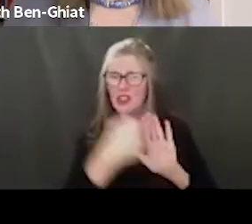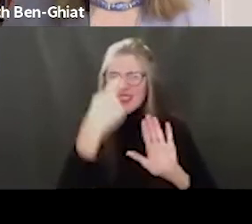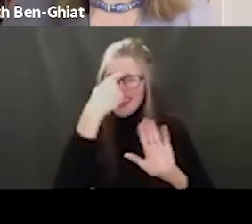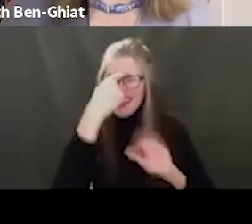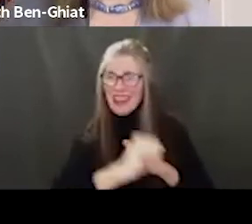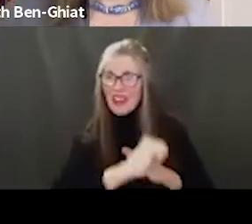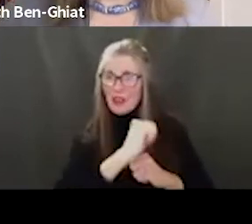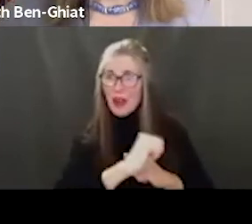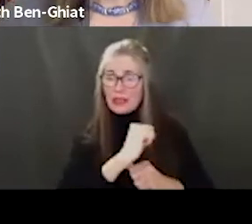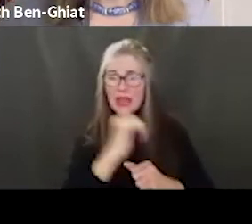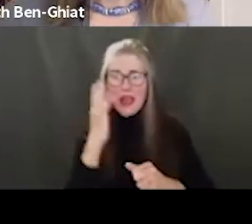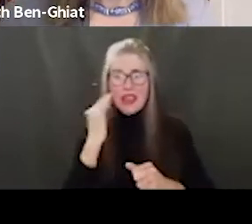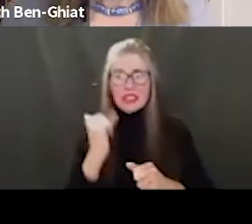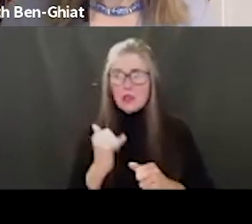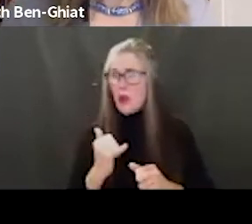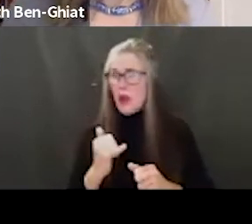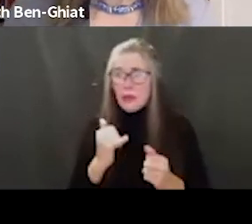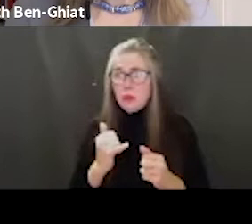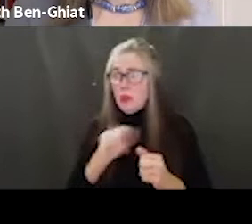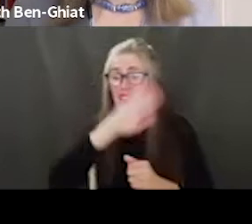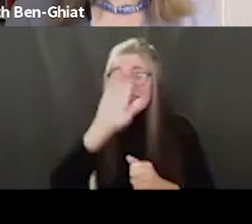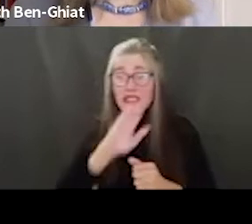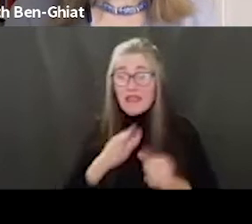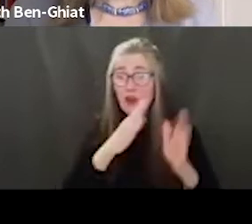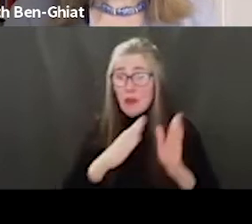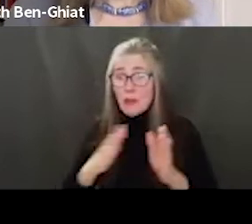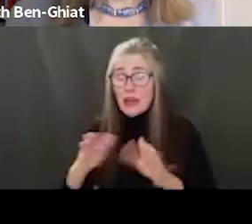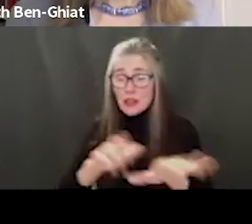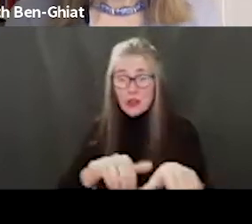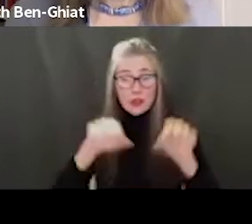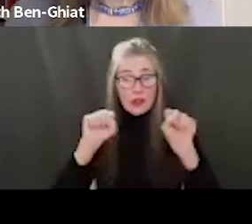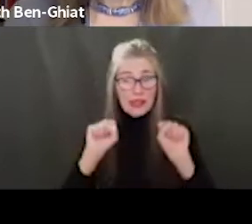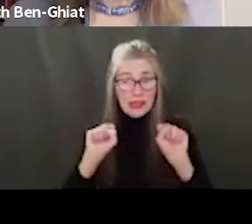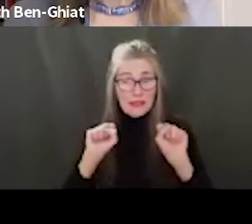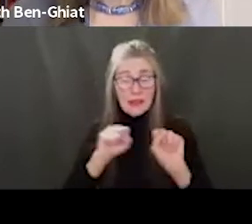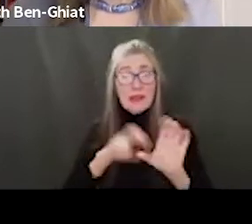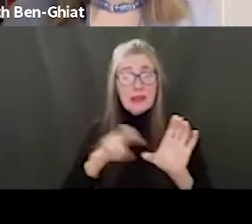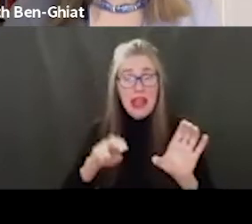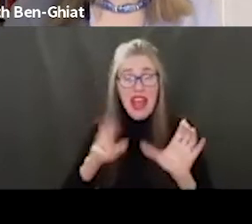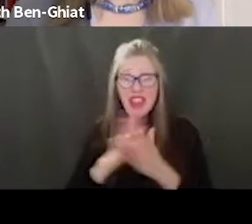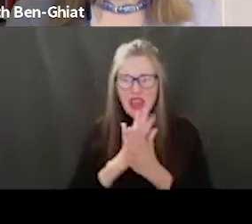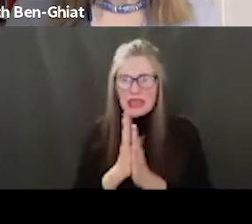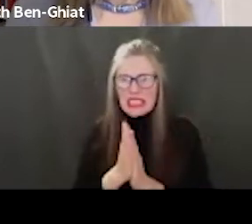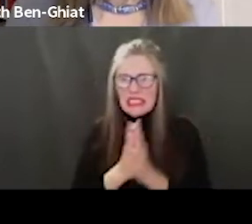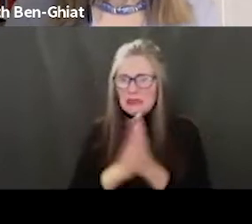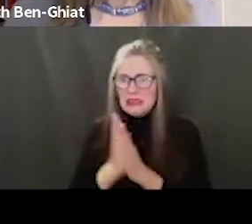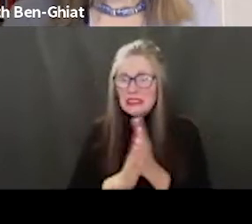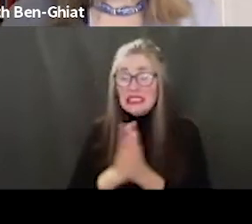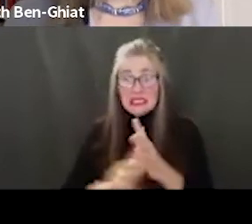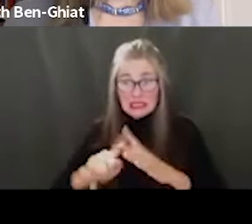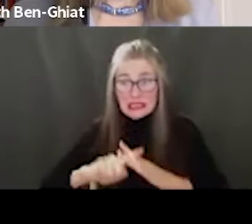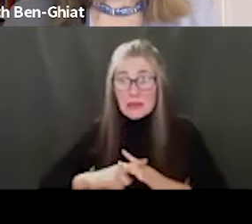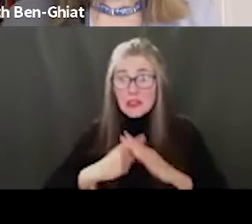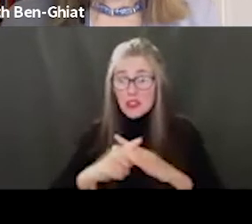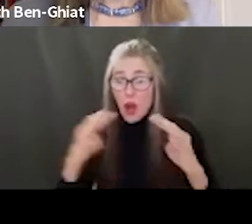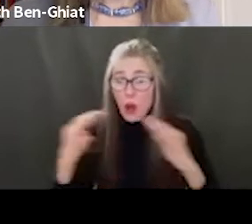why they're supremely unprepared to leave office, and they turn to desperate measures. Some start wars,